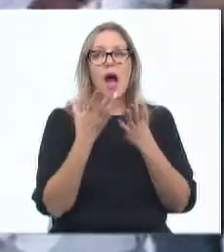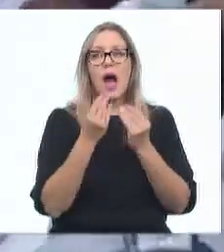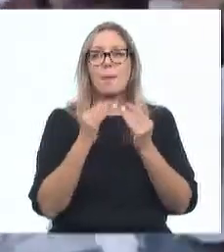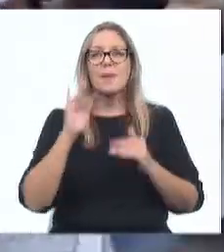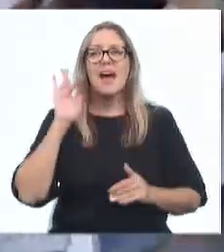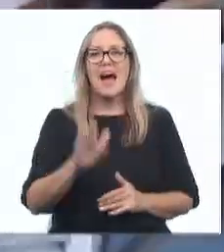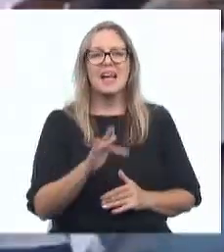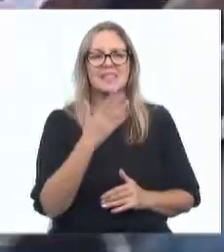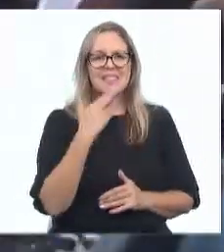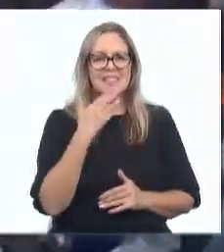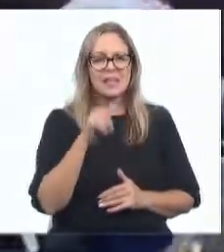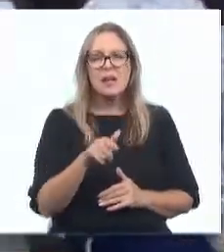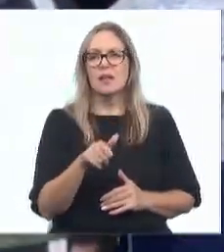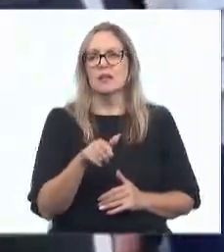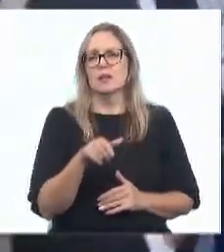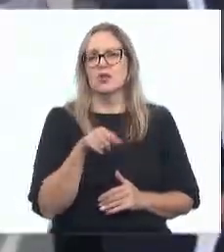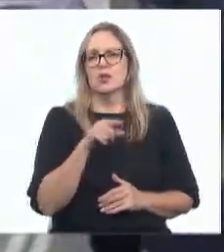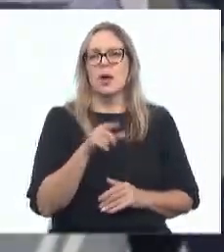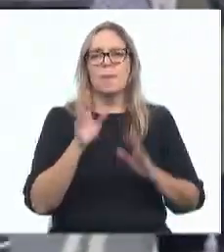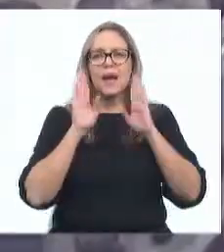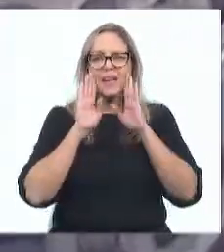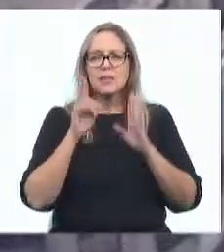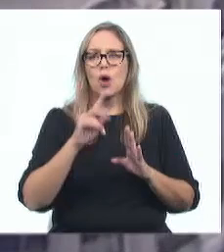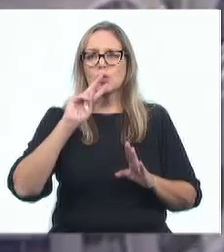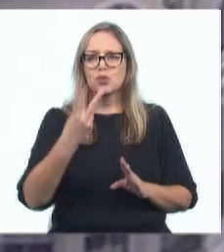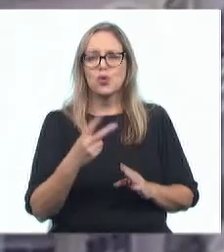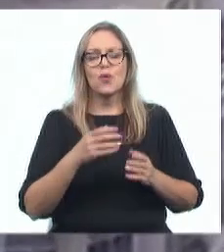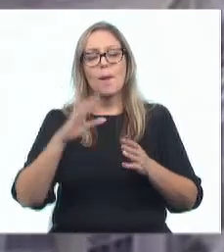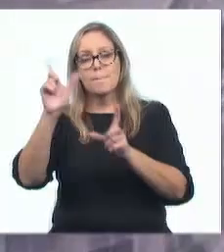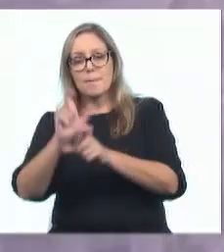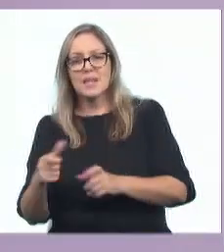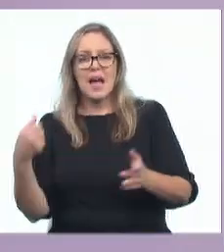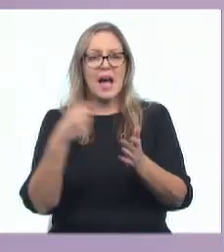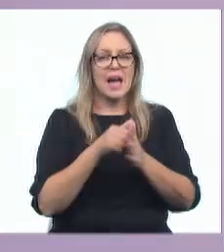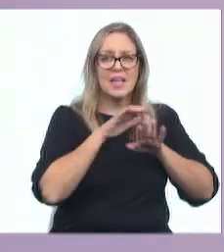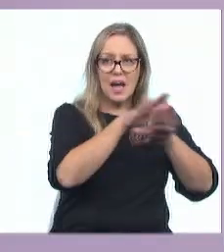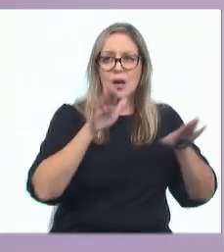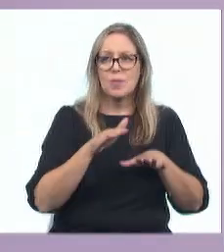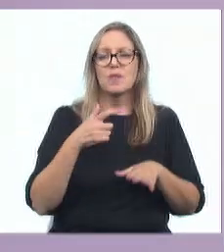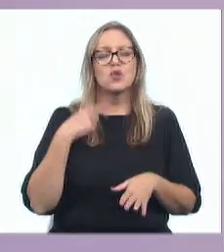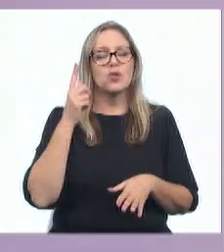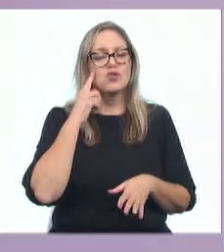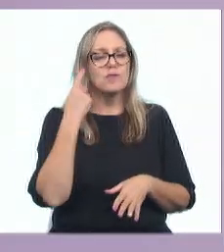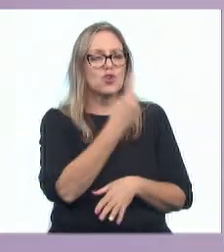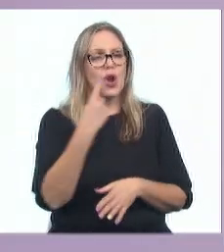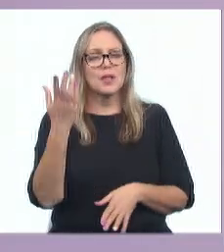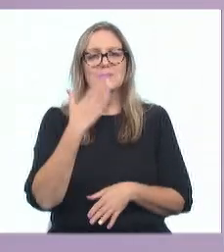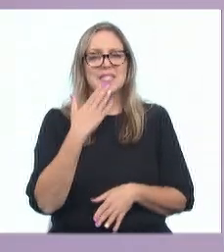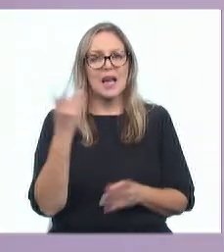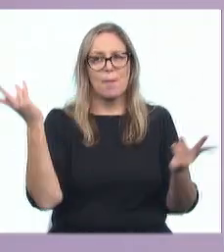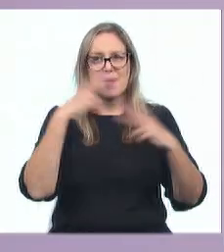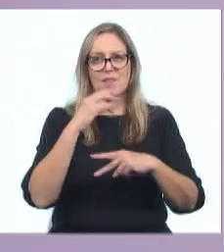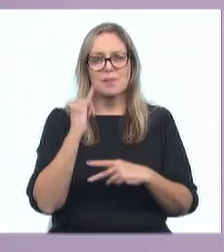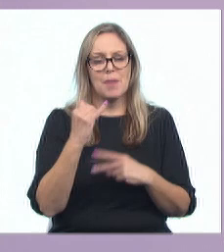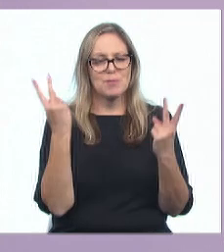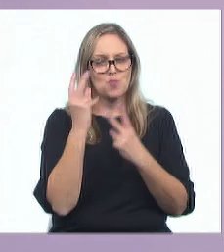demonstration. There was chanting of From the River to the Sea, which I think everyone in Israel will understand the meaning of.